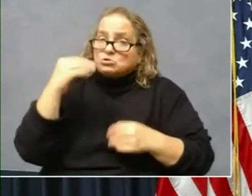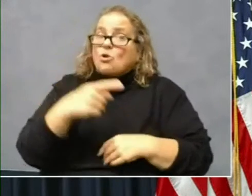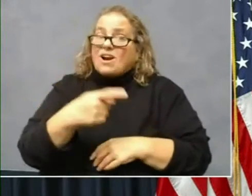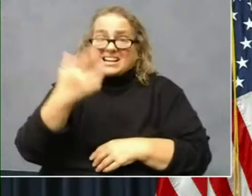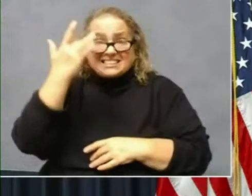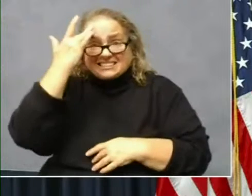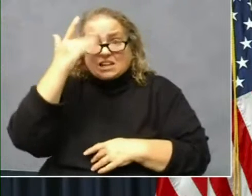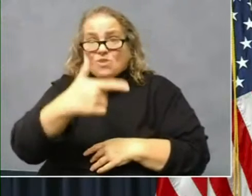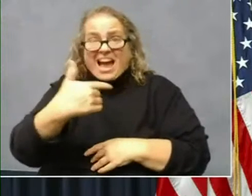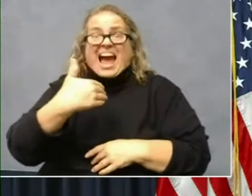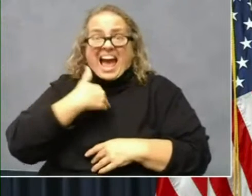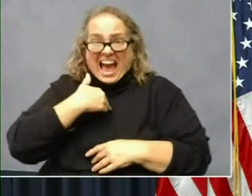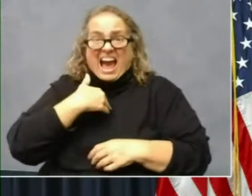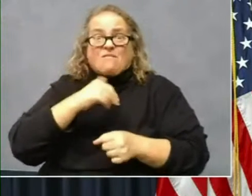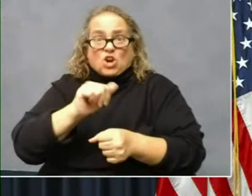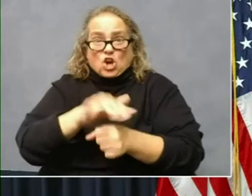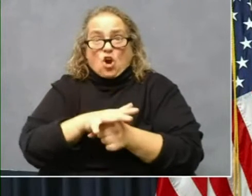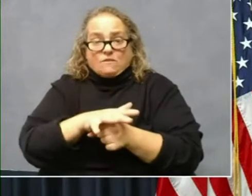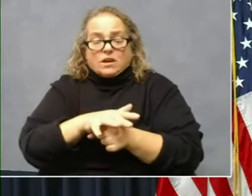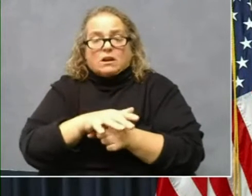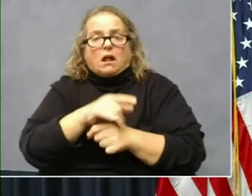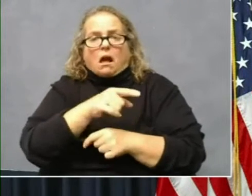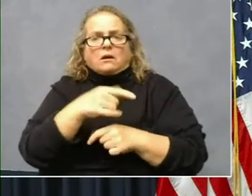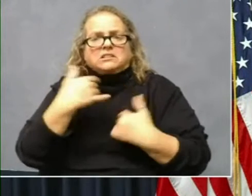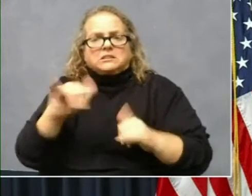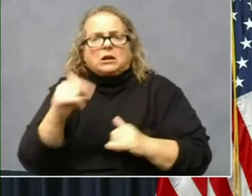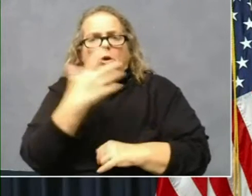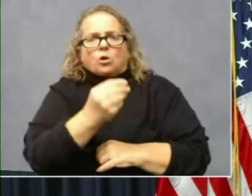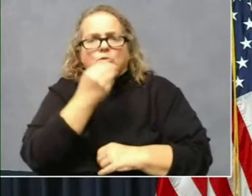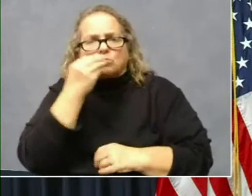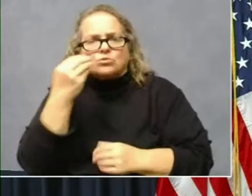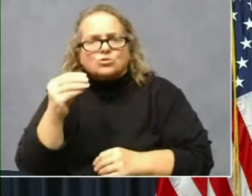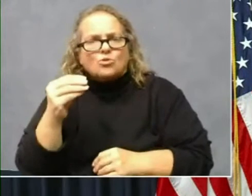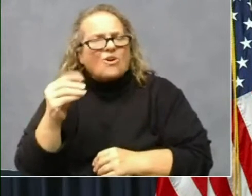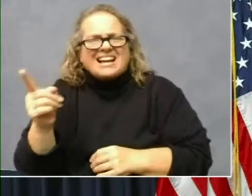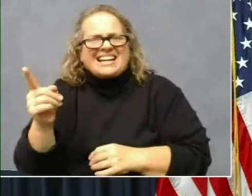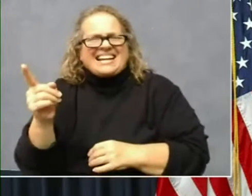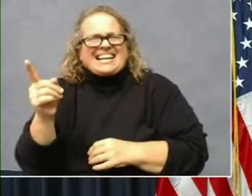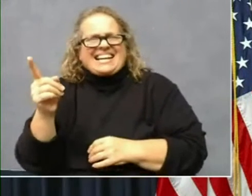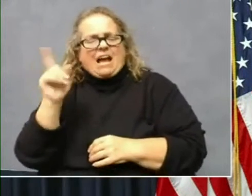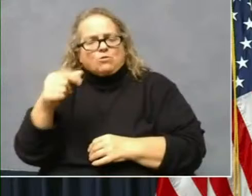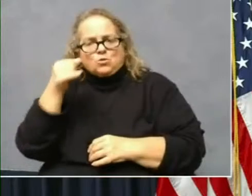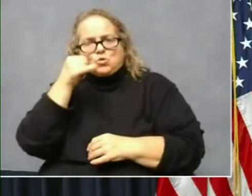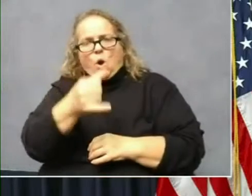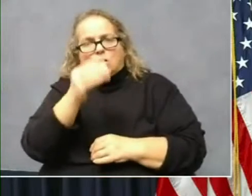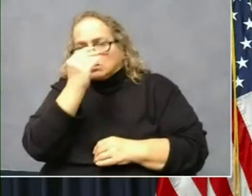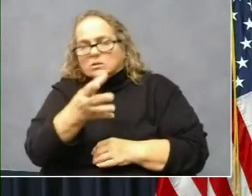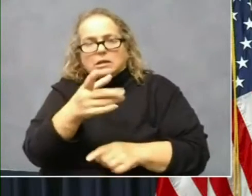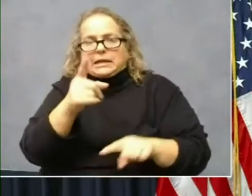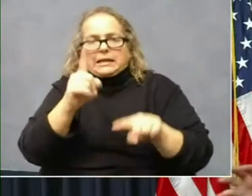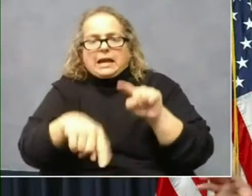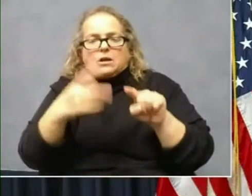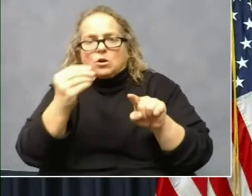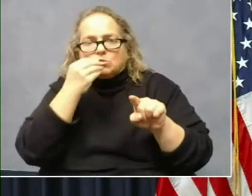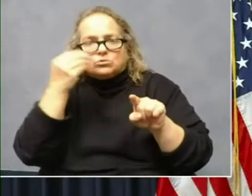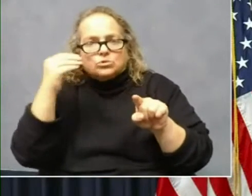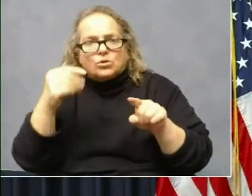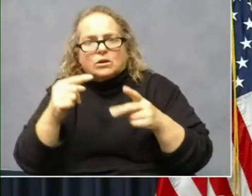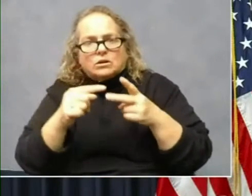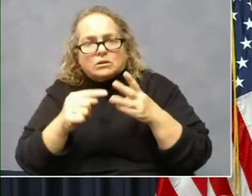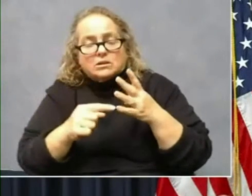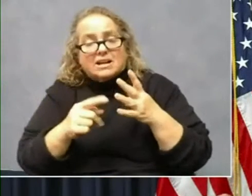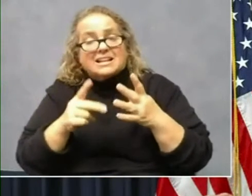is positive from spreading the virus, which means it fights back against the disease. The second purpose is to reach out to